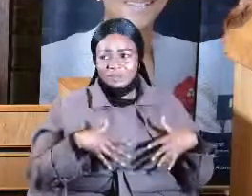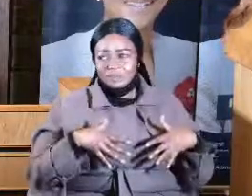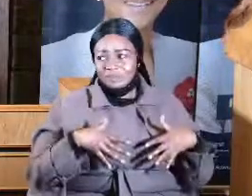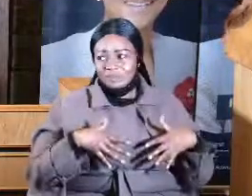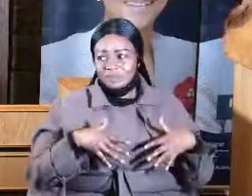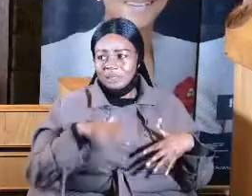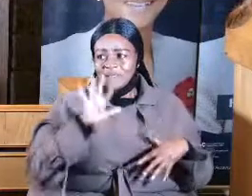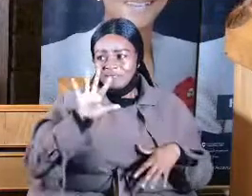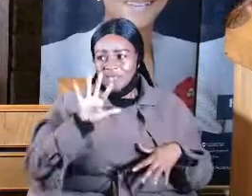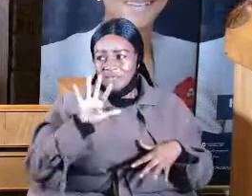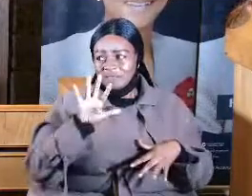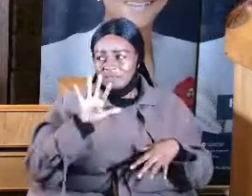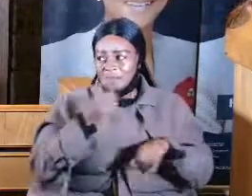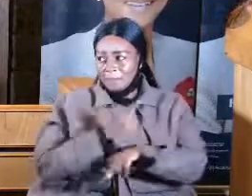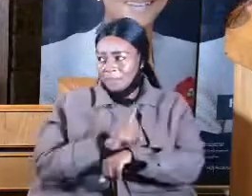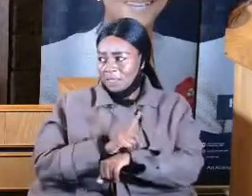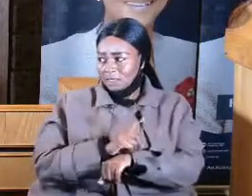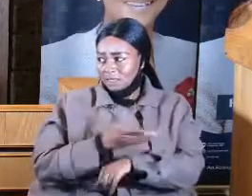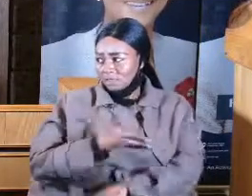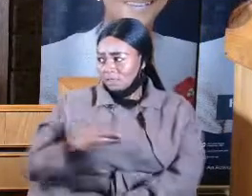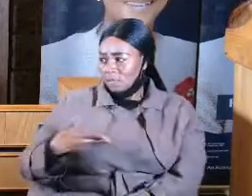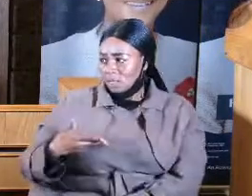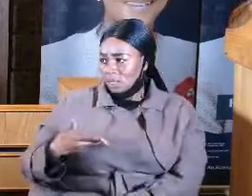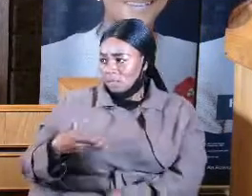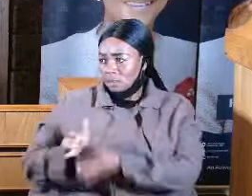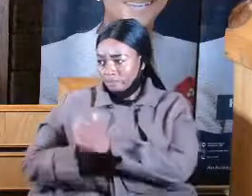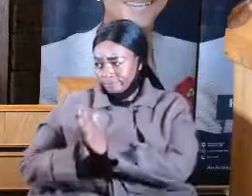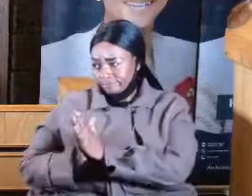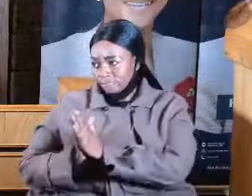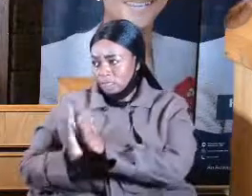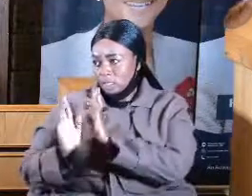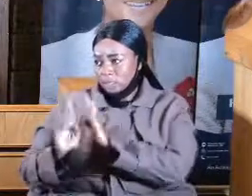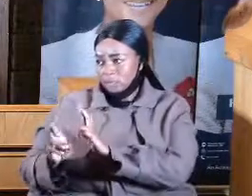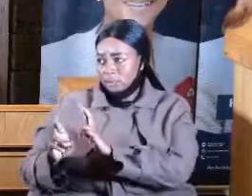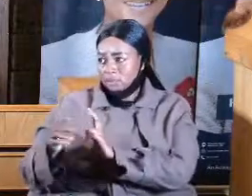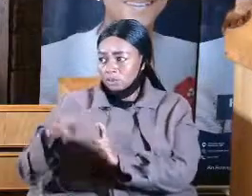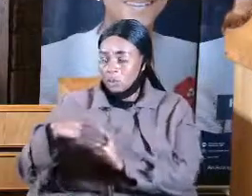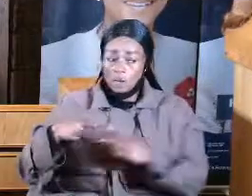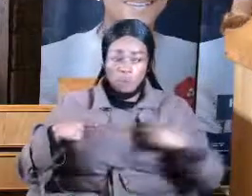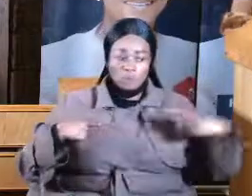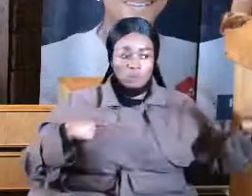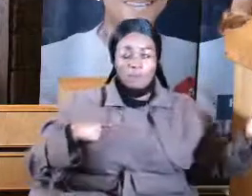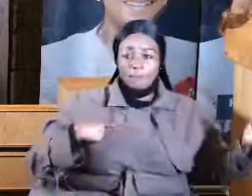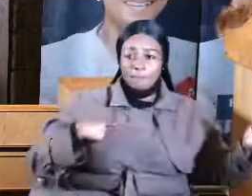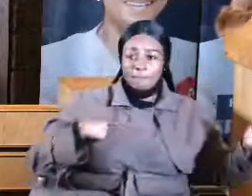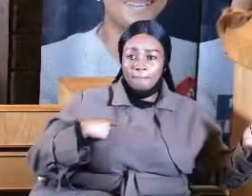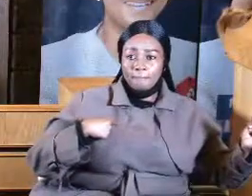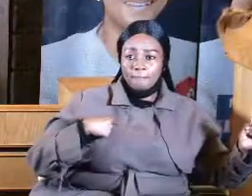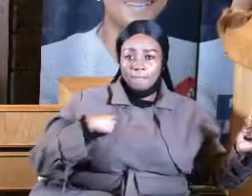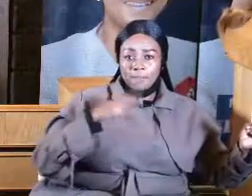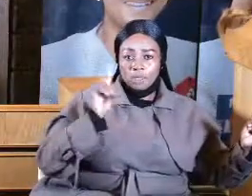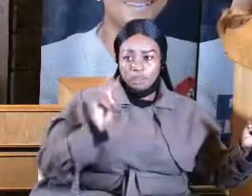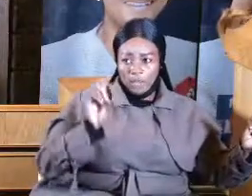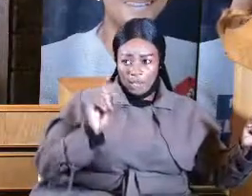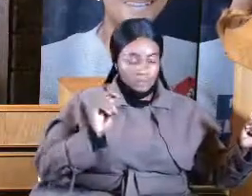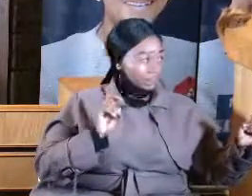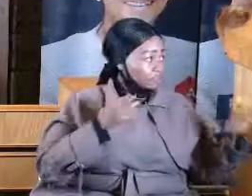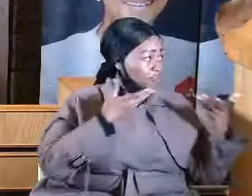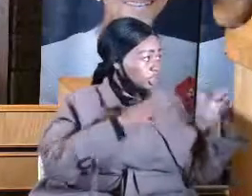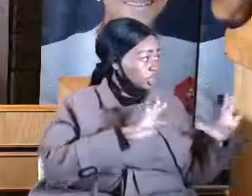for 5 minutes, Ma'am Miboni, with due respect, because I quickly want to run to the bathroom after Meji